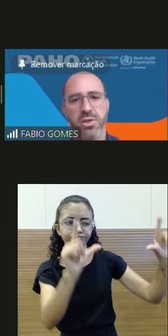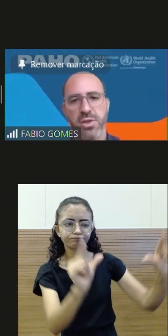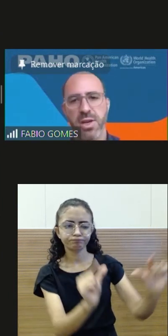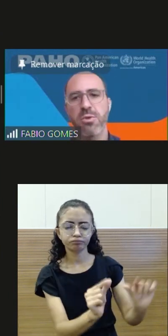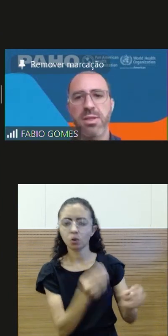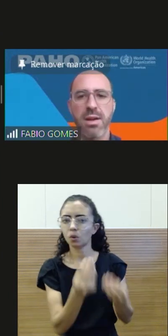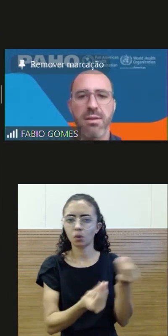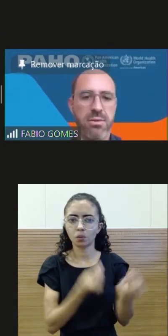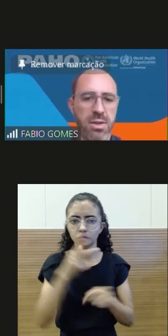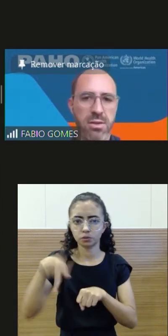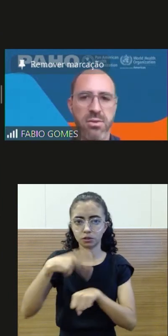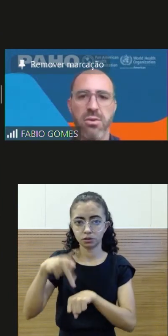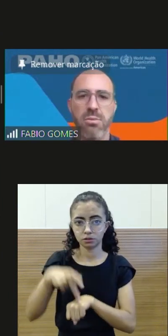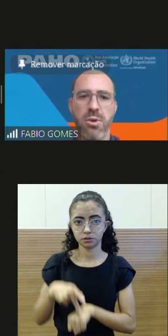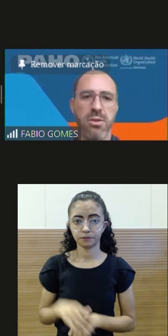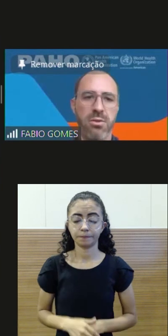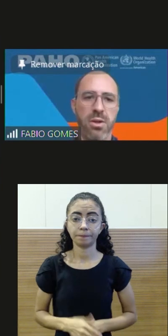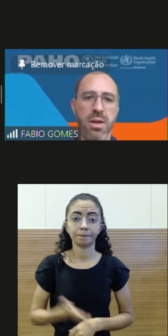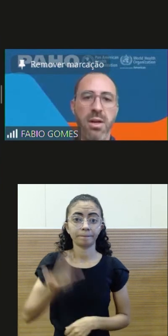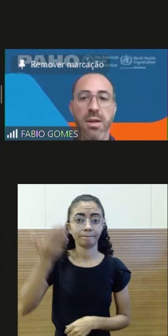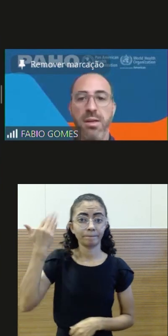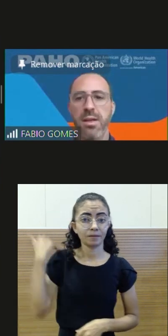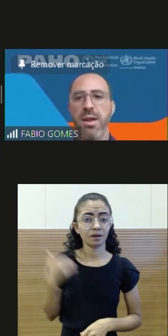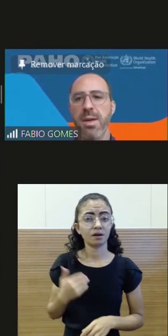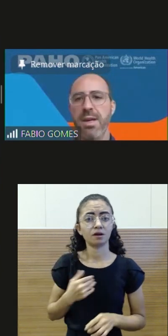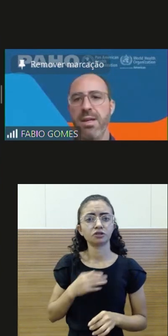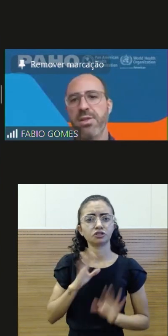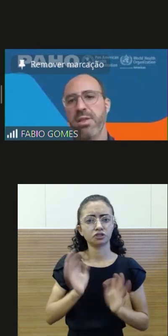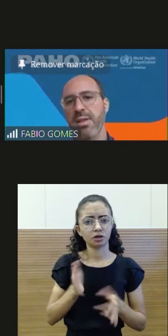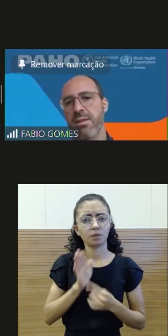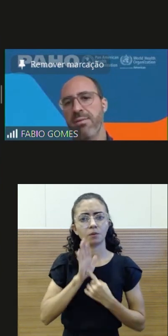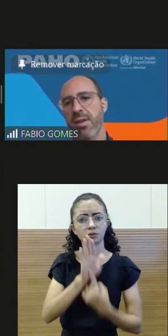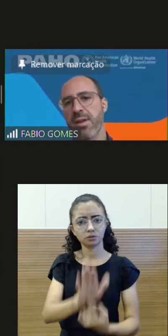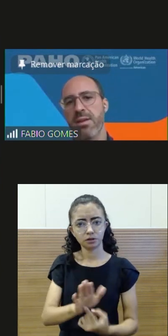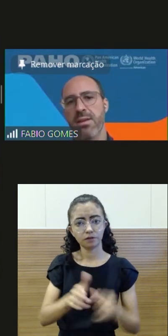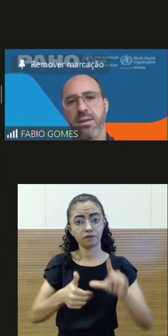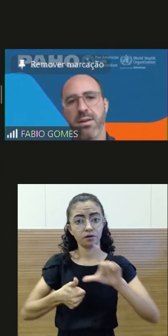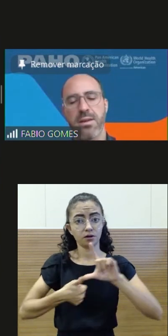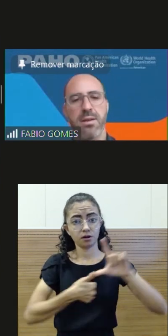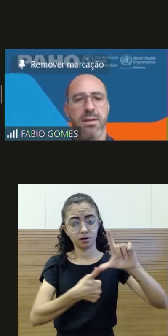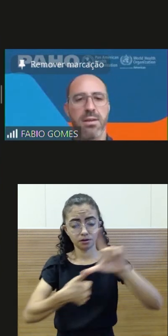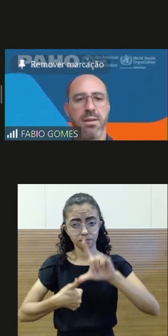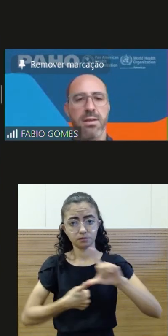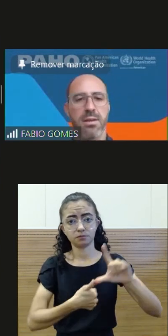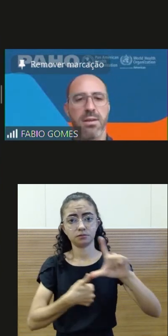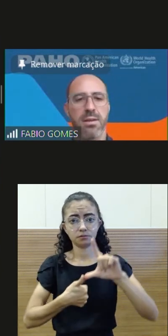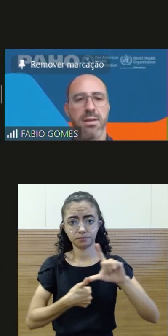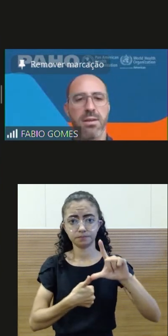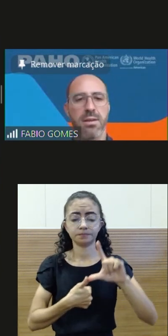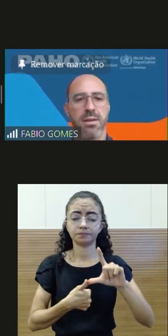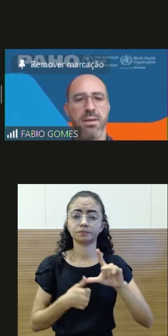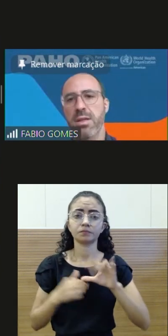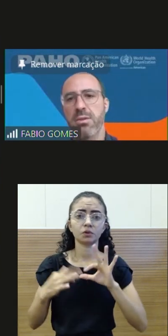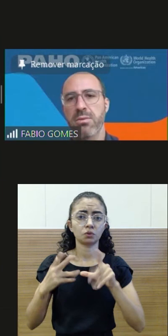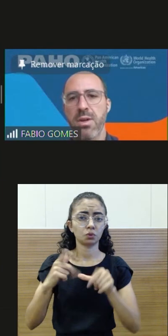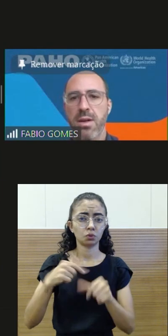In our publication of 2015, we already showed with data from the